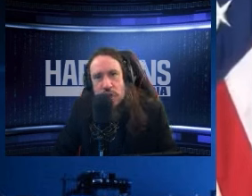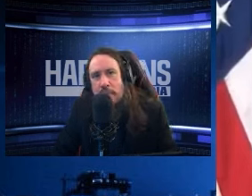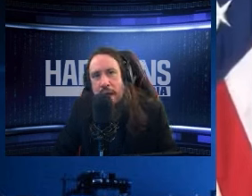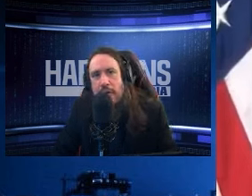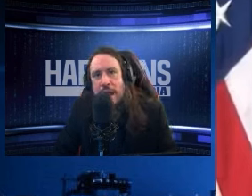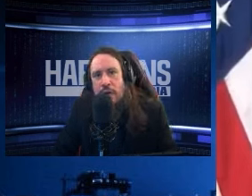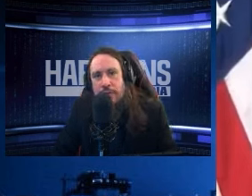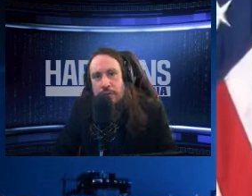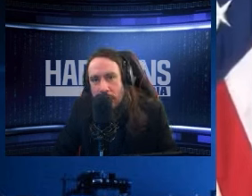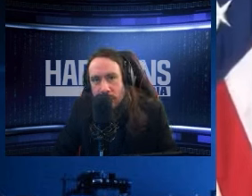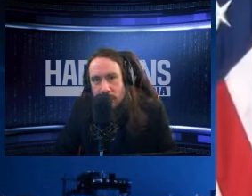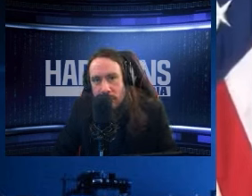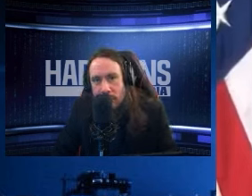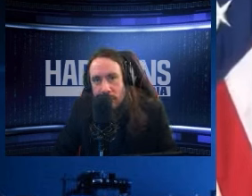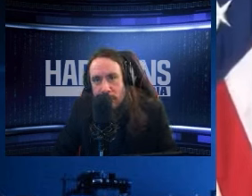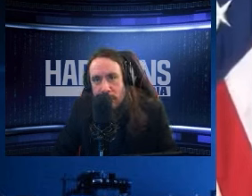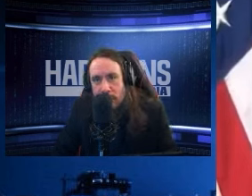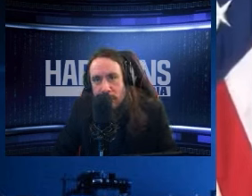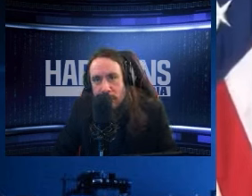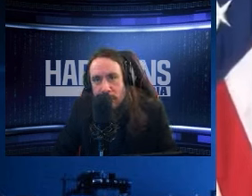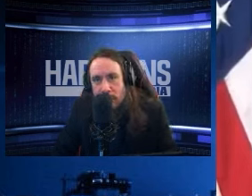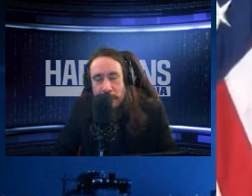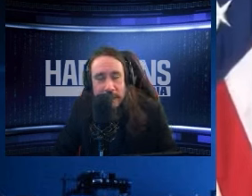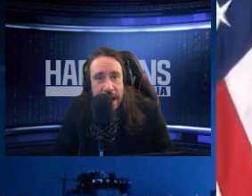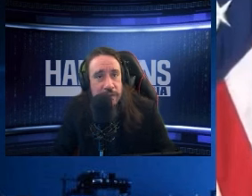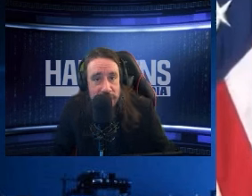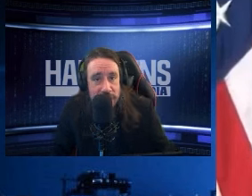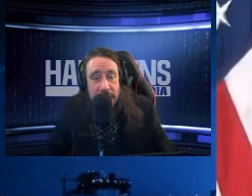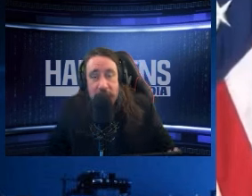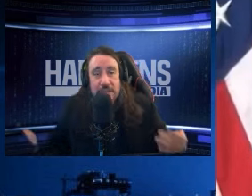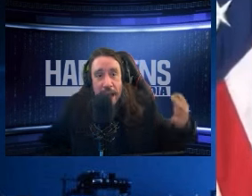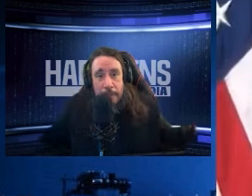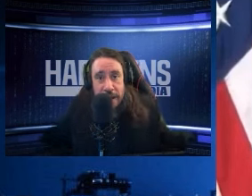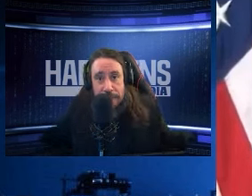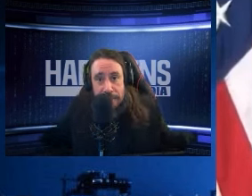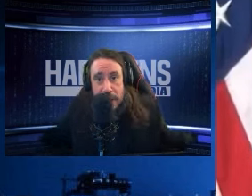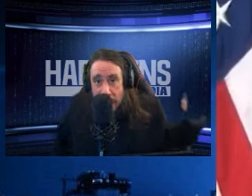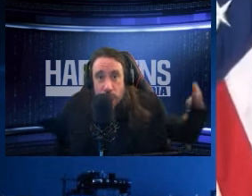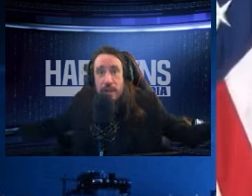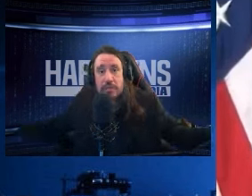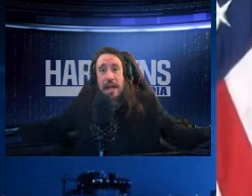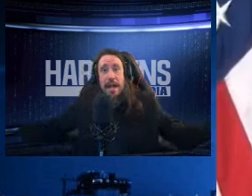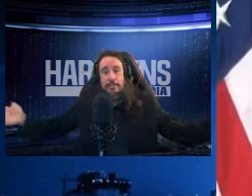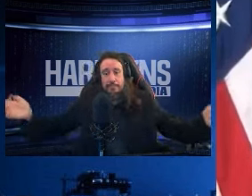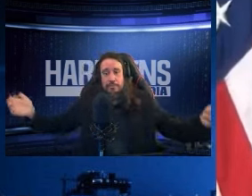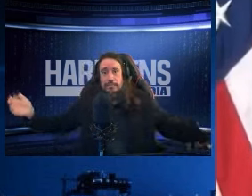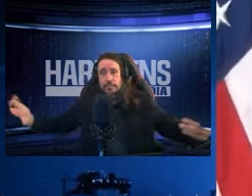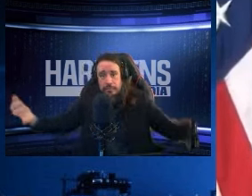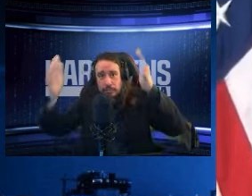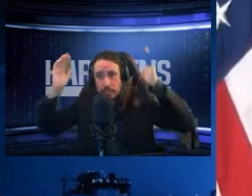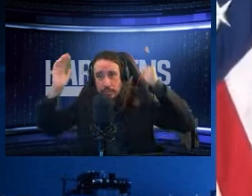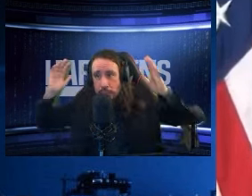this modern era of ours. But the answer is yes, it is happening in real time.